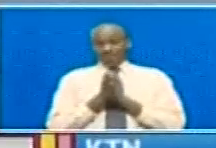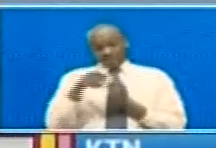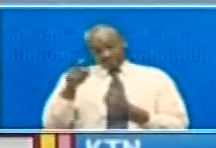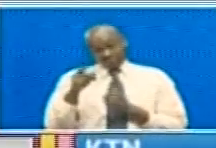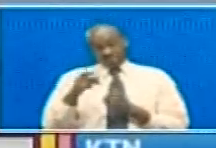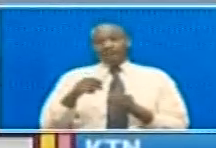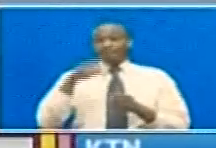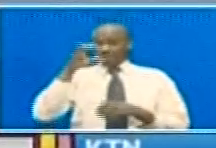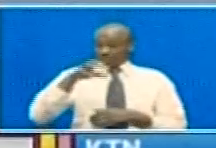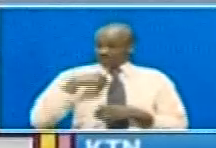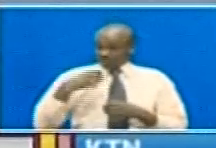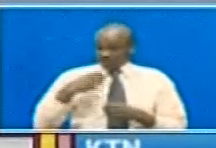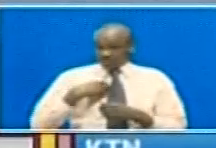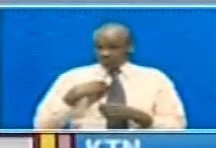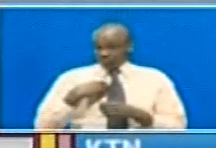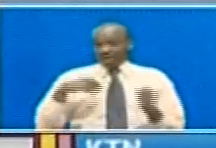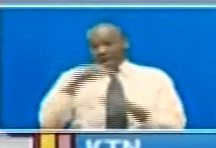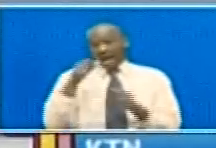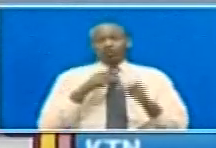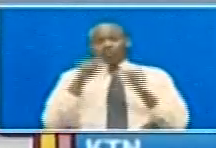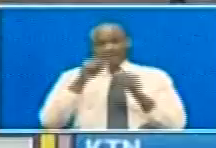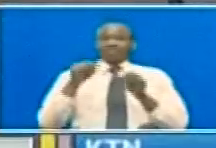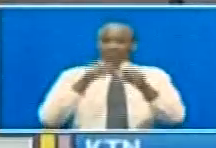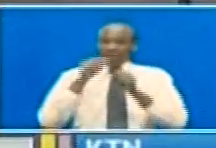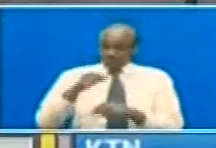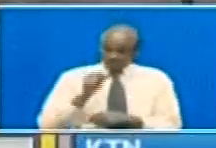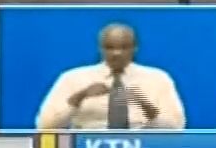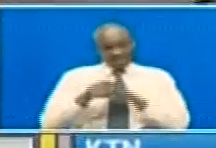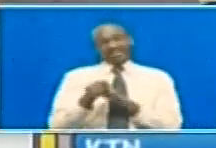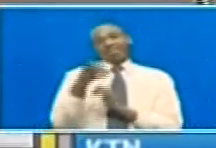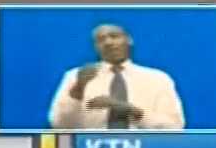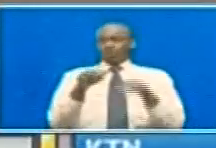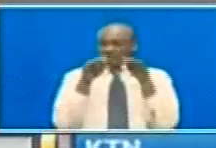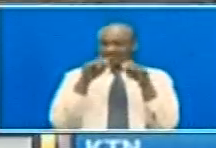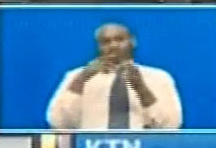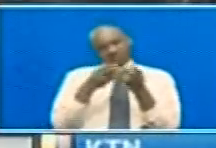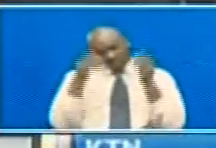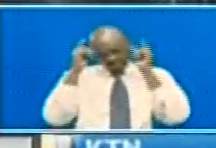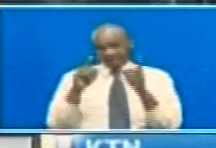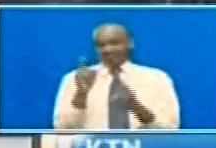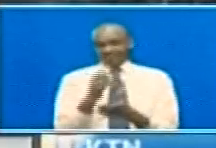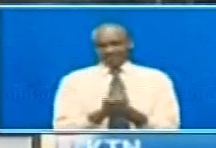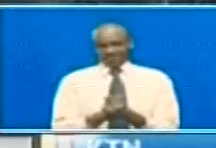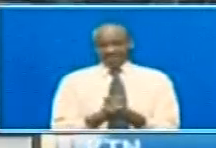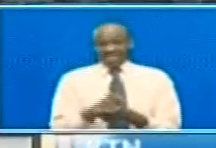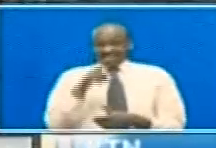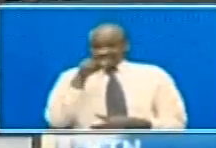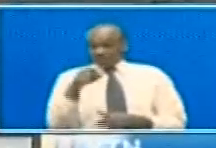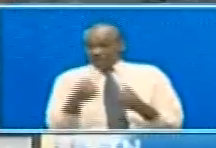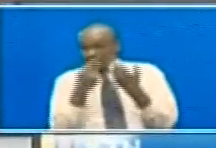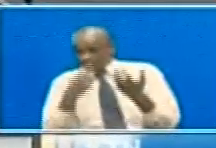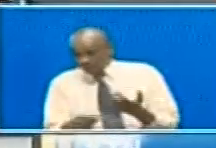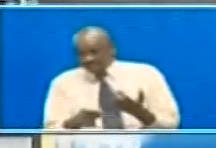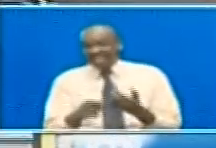Tanzania accessing our airports, pending a comprehensive review. It is a solution that appears to be a one-sided deal for Kenya,